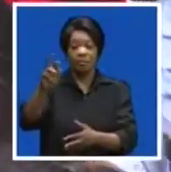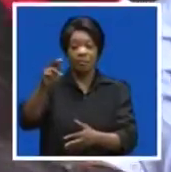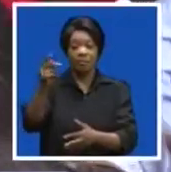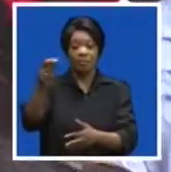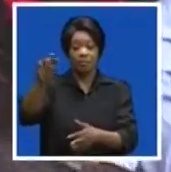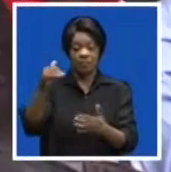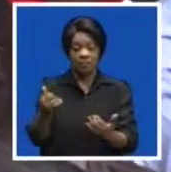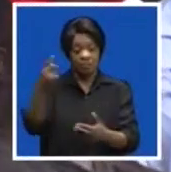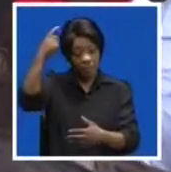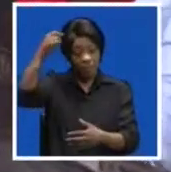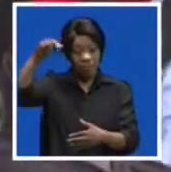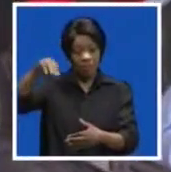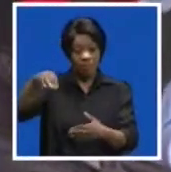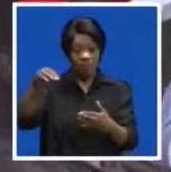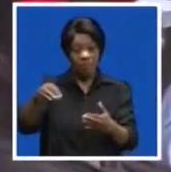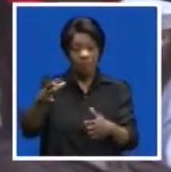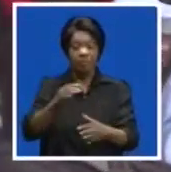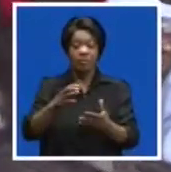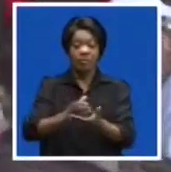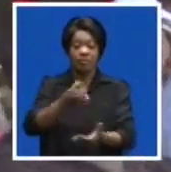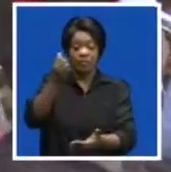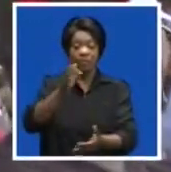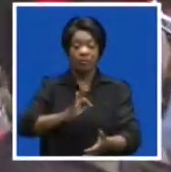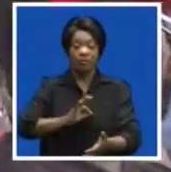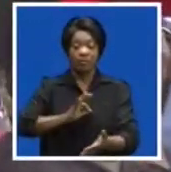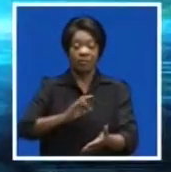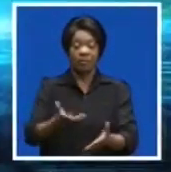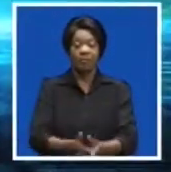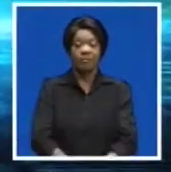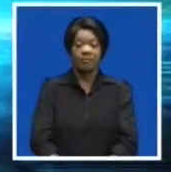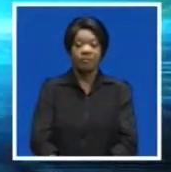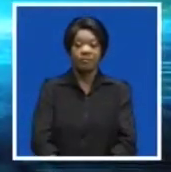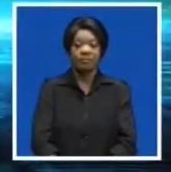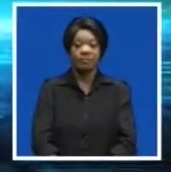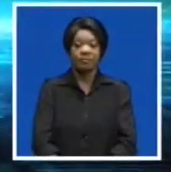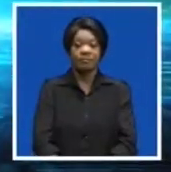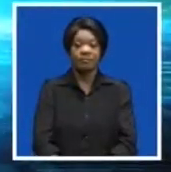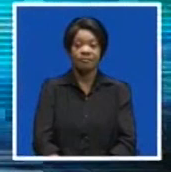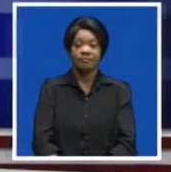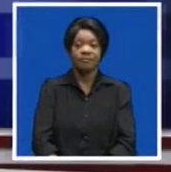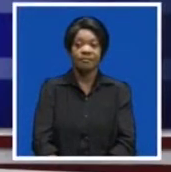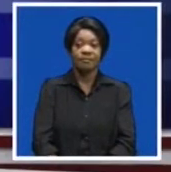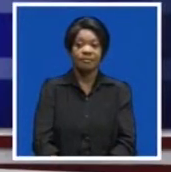their third game of the CAF Confederations Cup group stage.